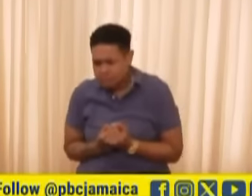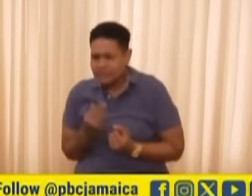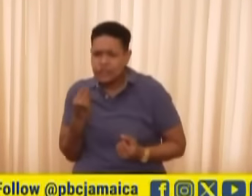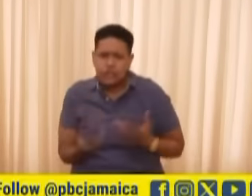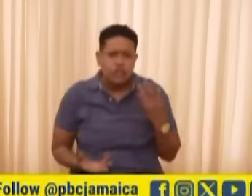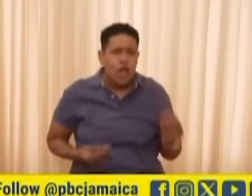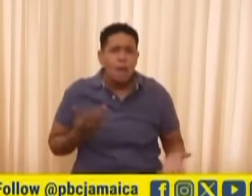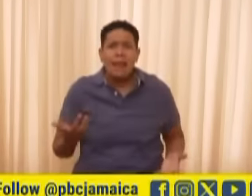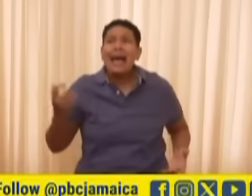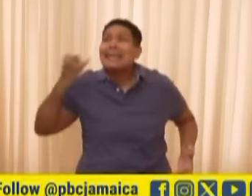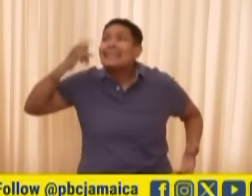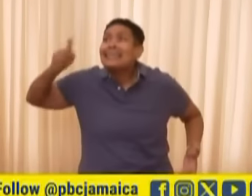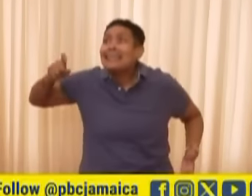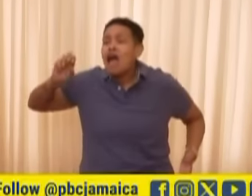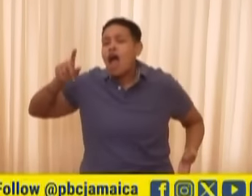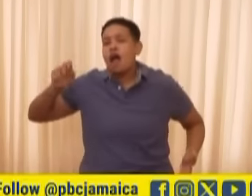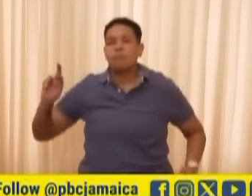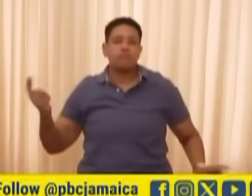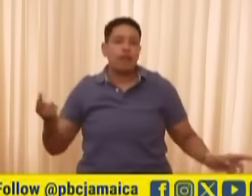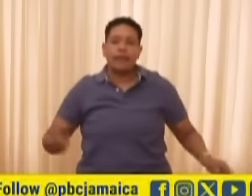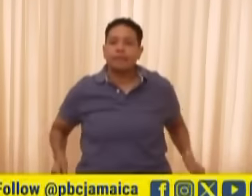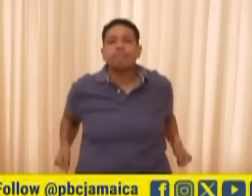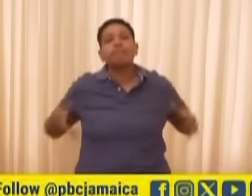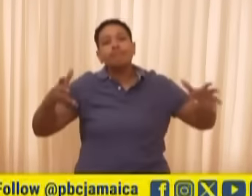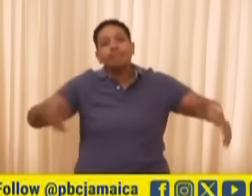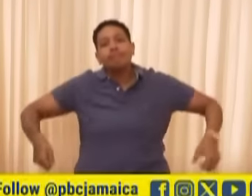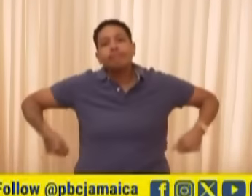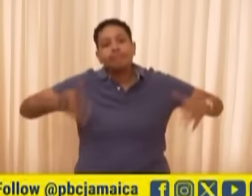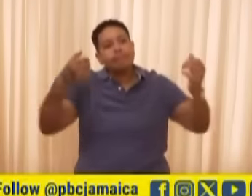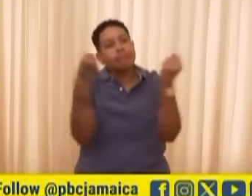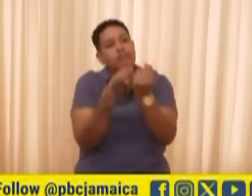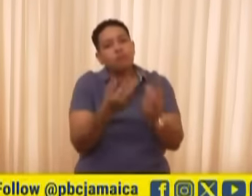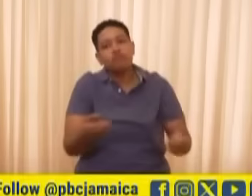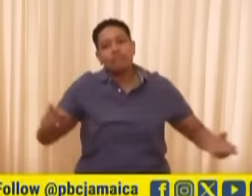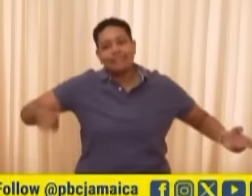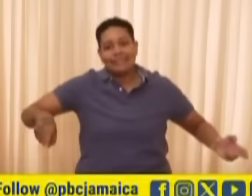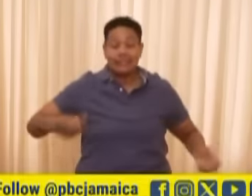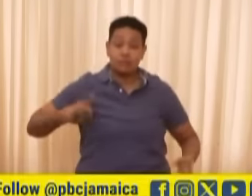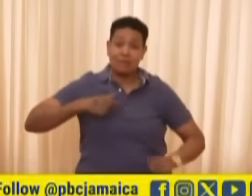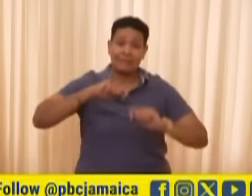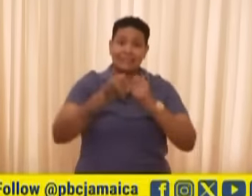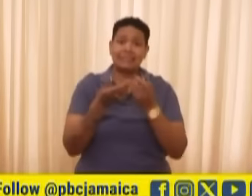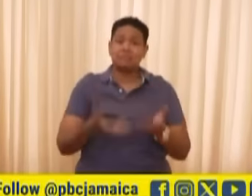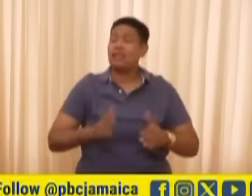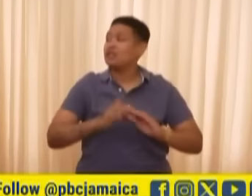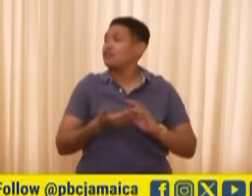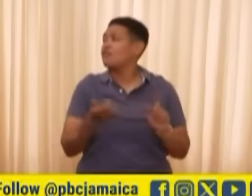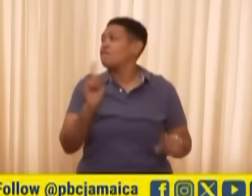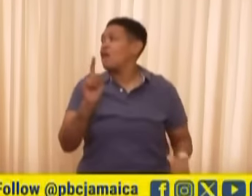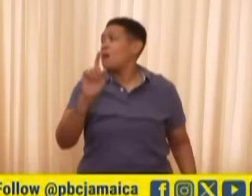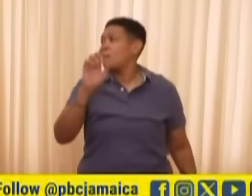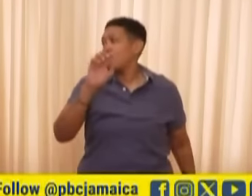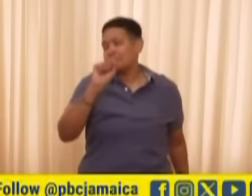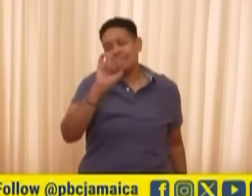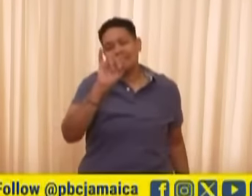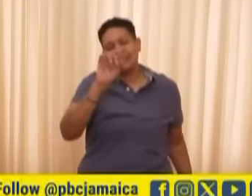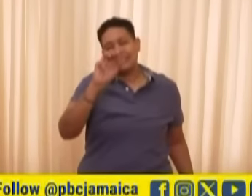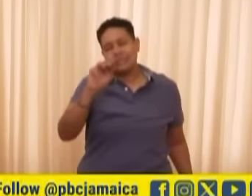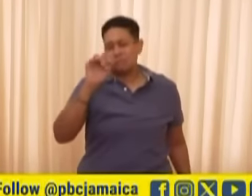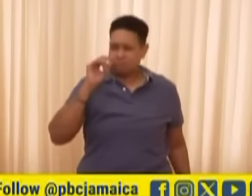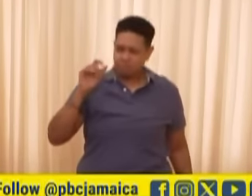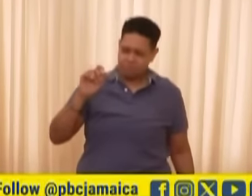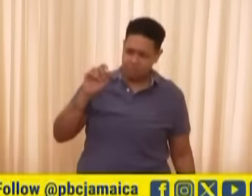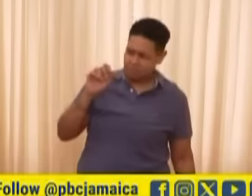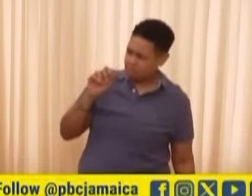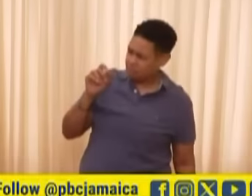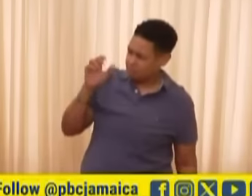supplies when necessary, Prime Minister. We have a team here in Jamaica from Sedema, which came in over the last